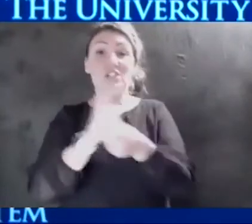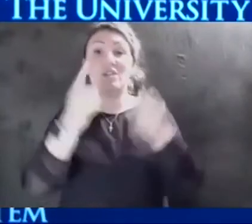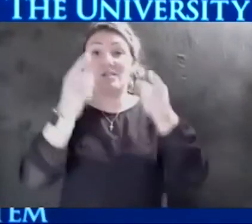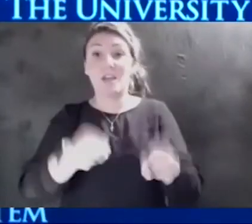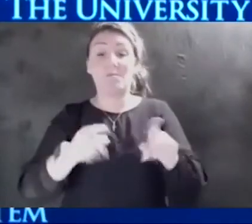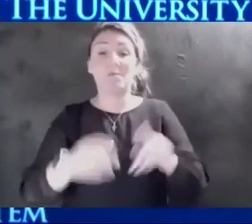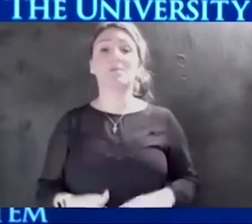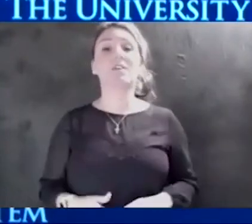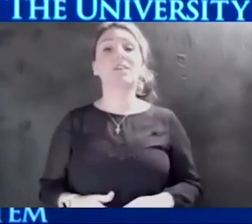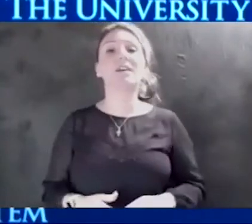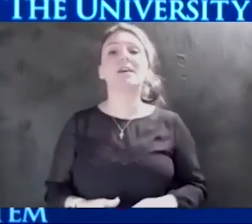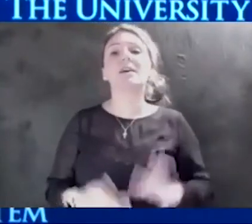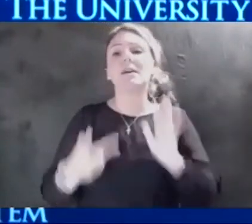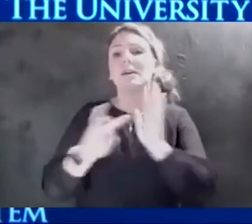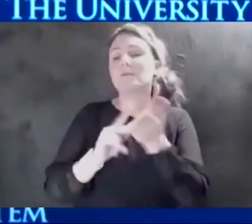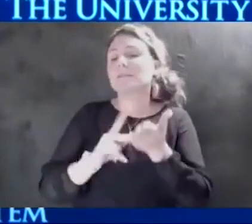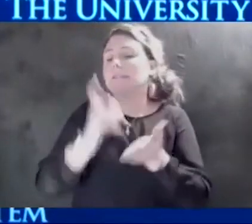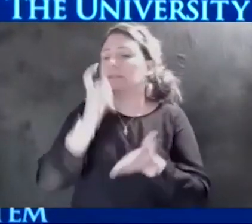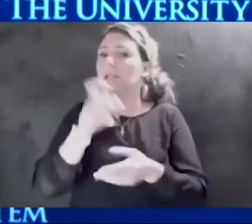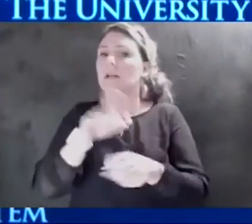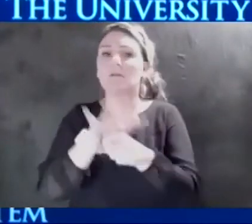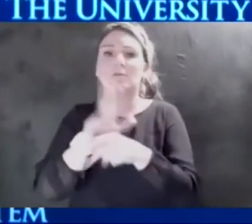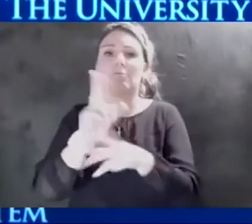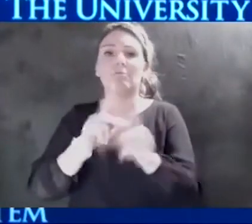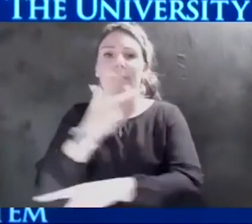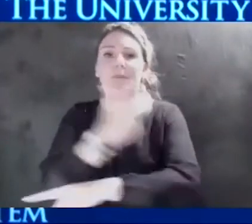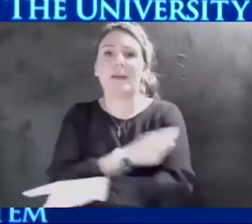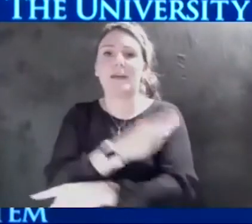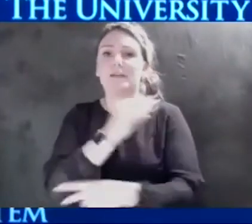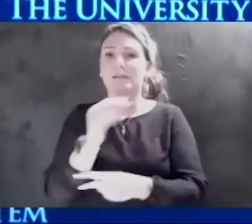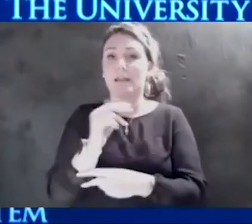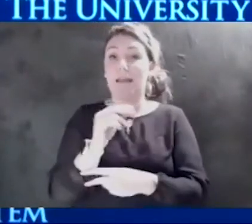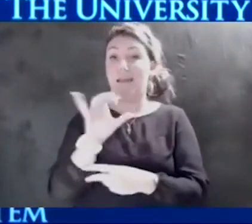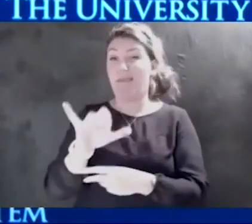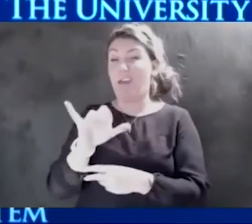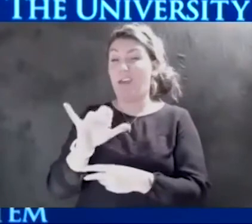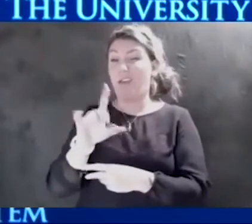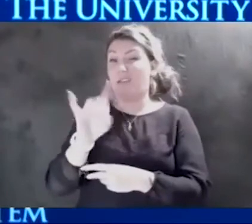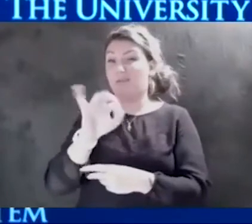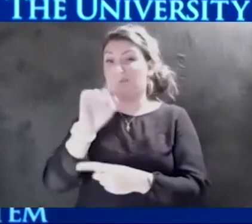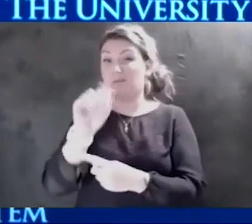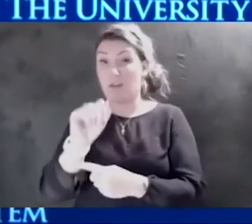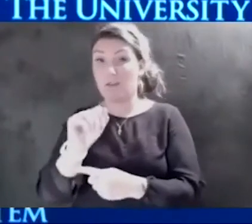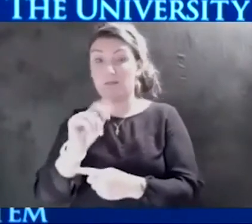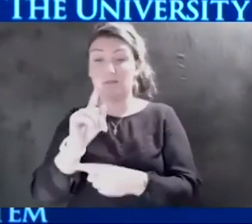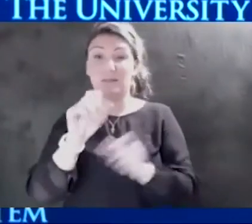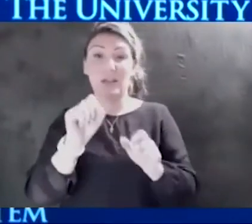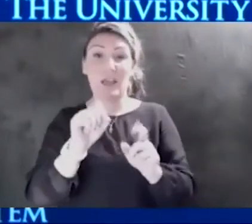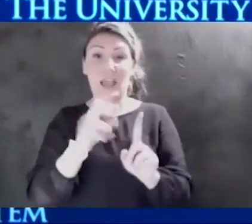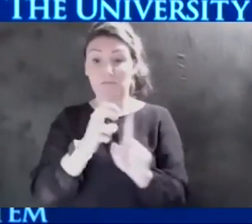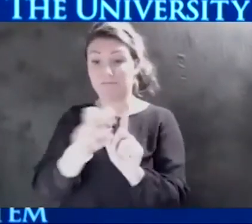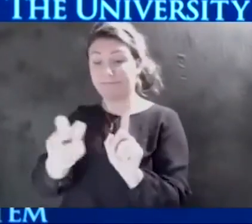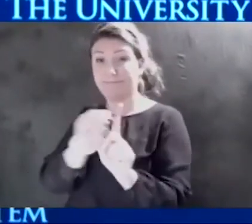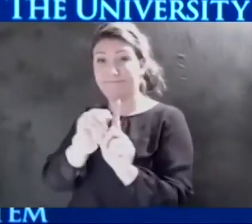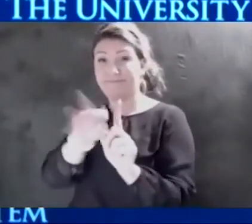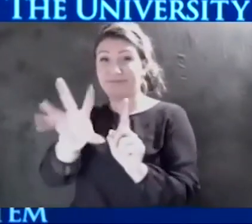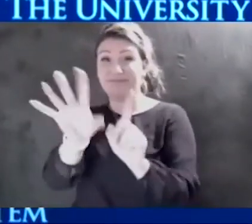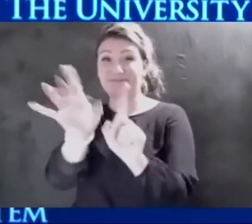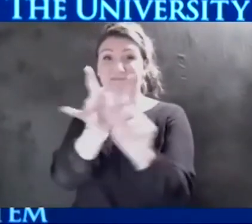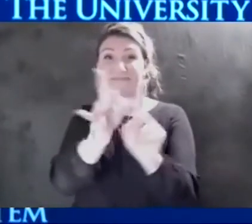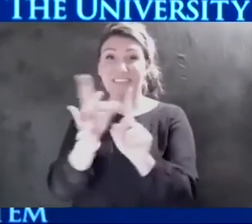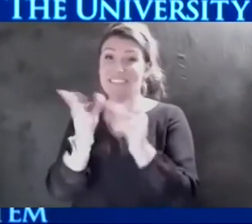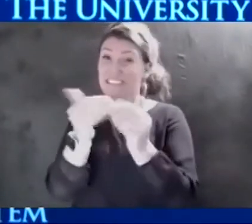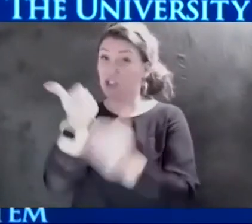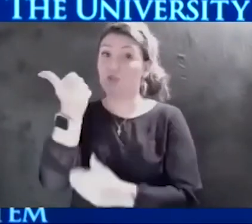enough folks vaccinated, and the Delta variant is so transmissible, and so we're asking everybody to mask, even those who have been vaccinated,